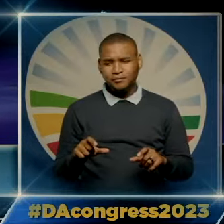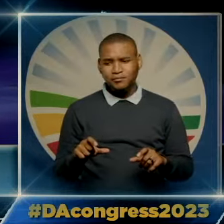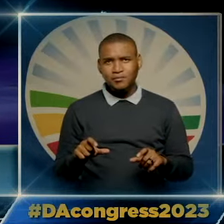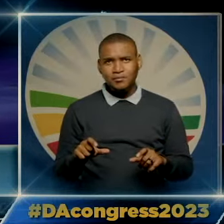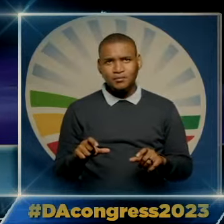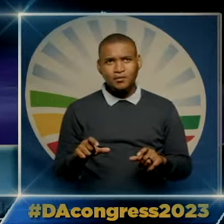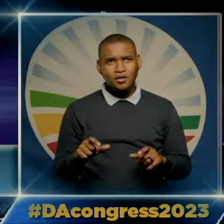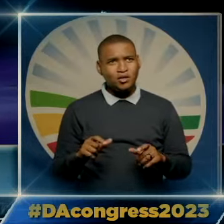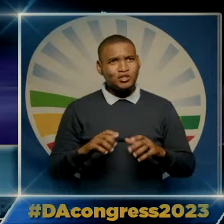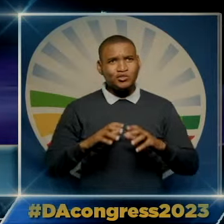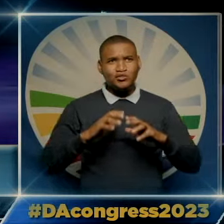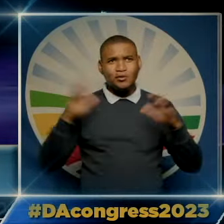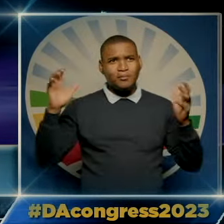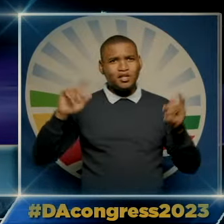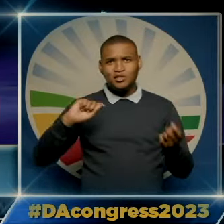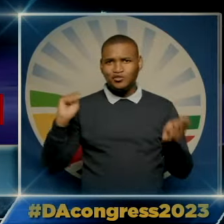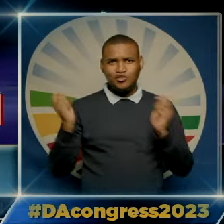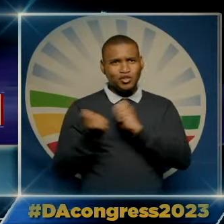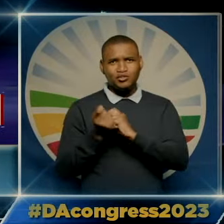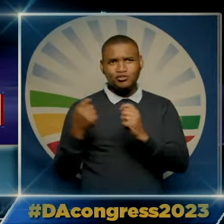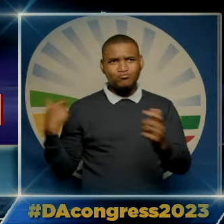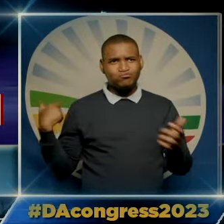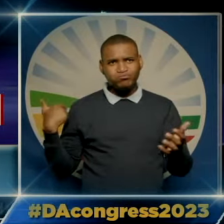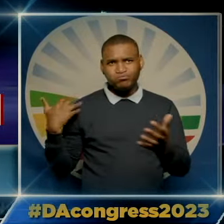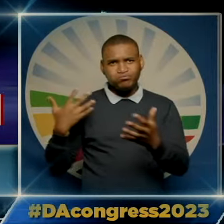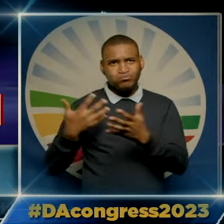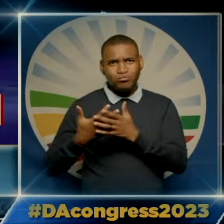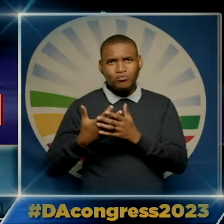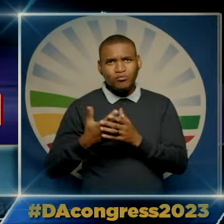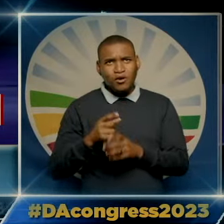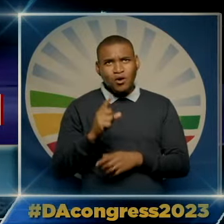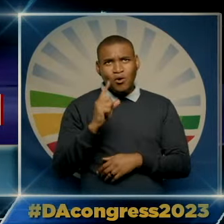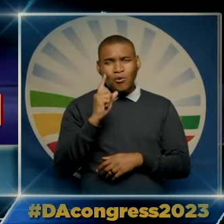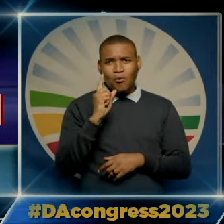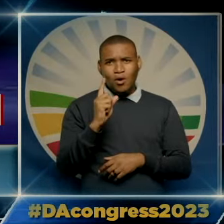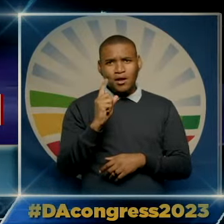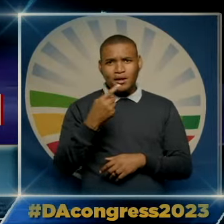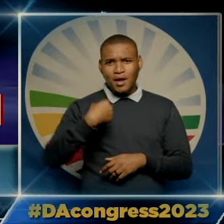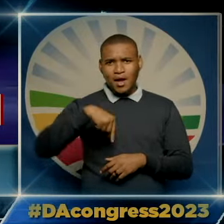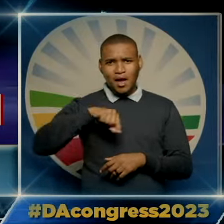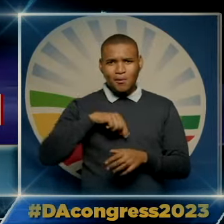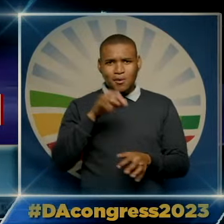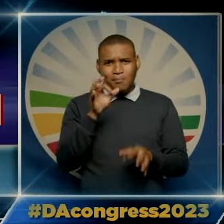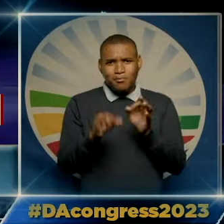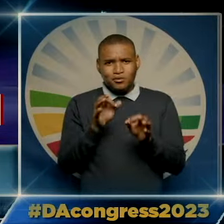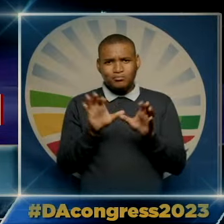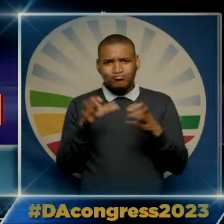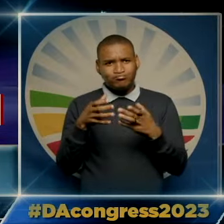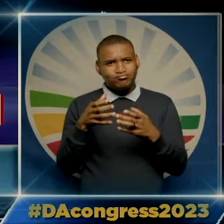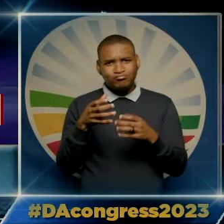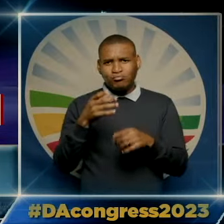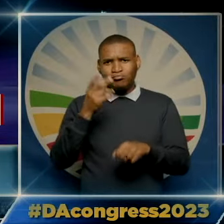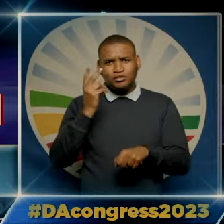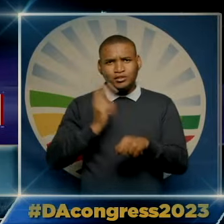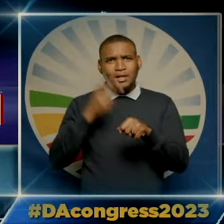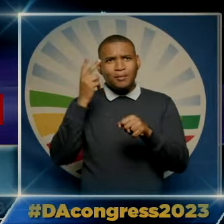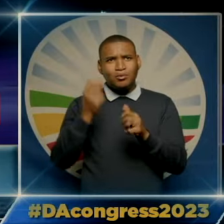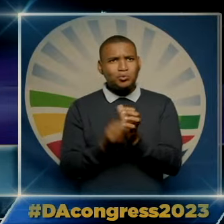So much has changed in these years. For one, our party is nearly double the size it was